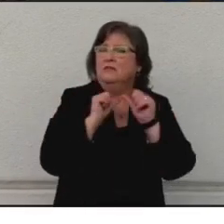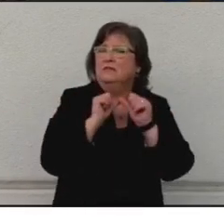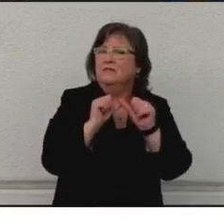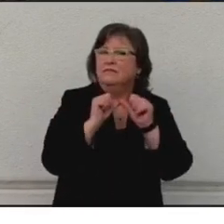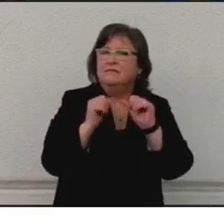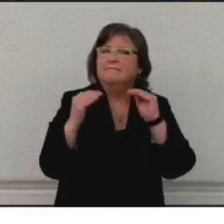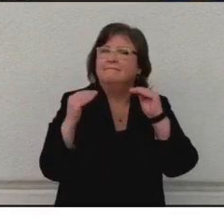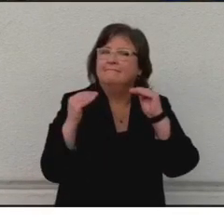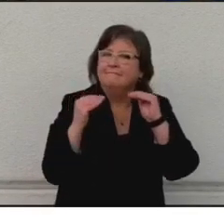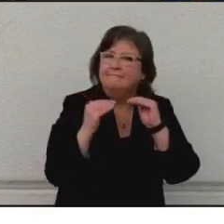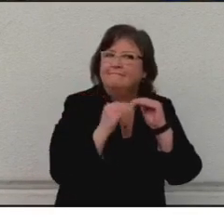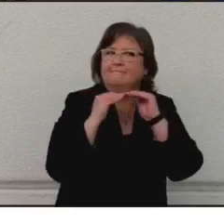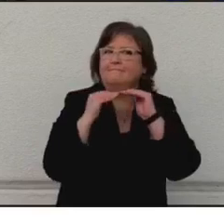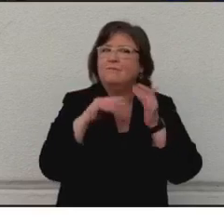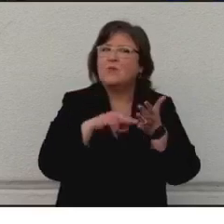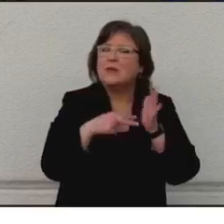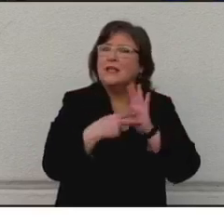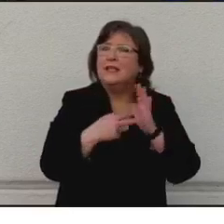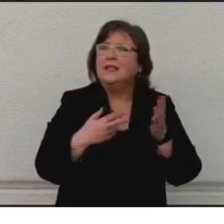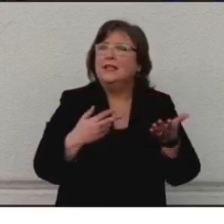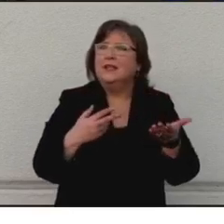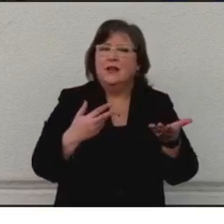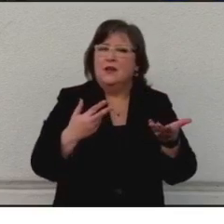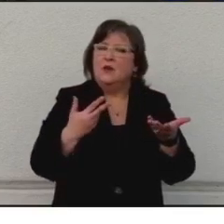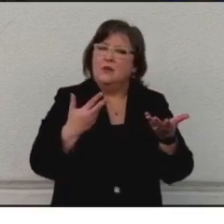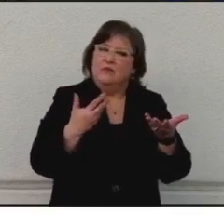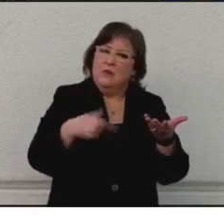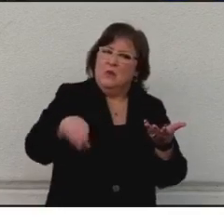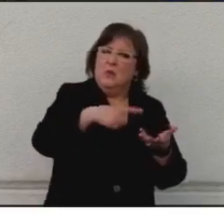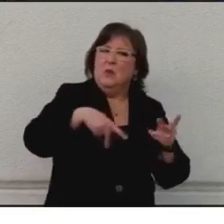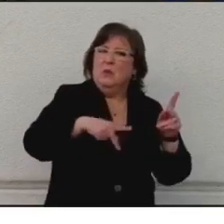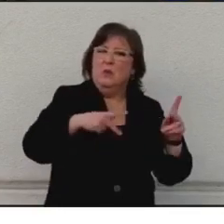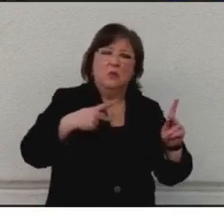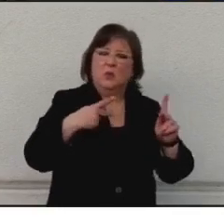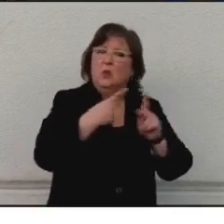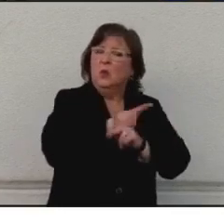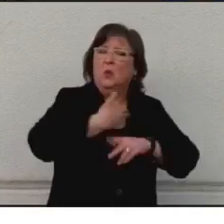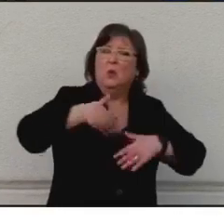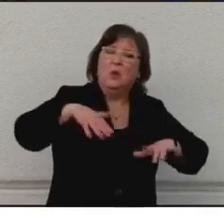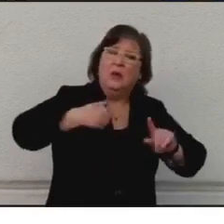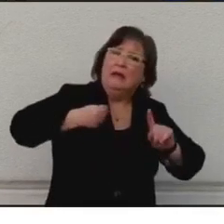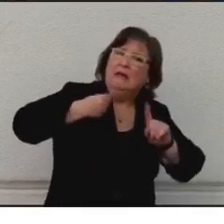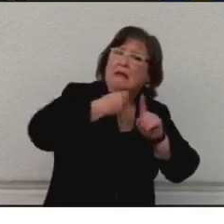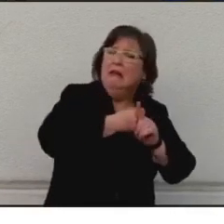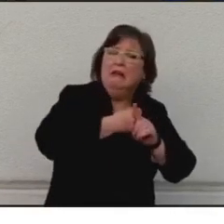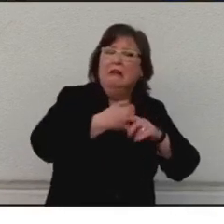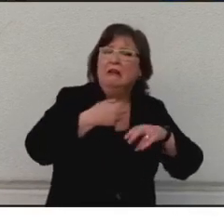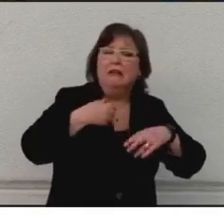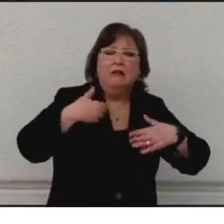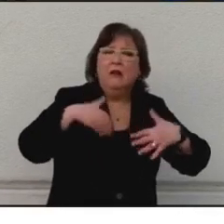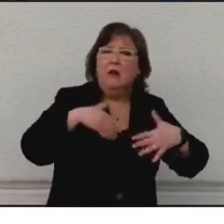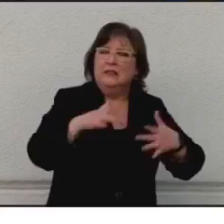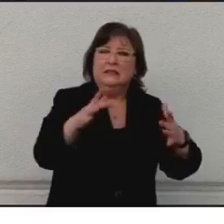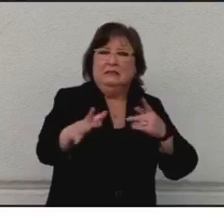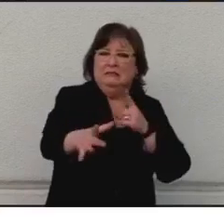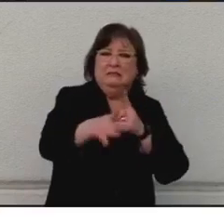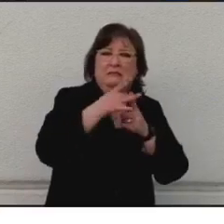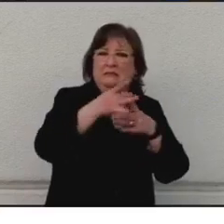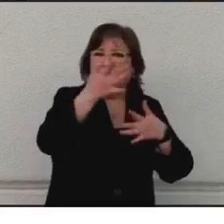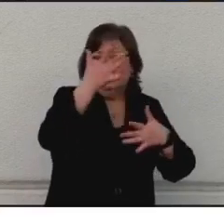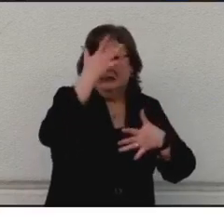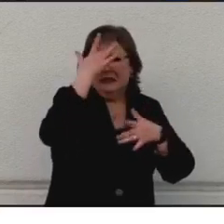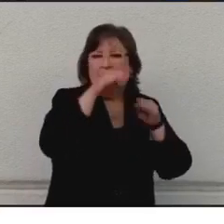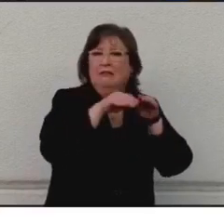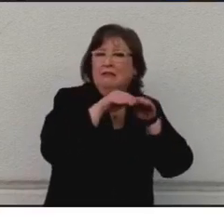those who are living in communities that have been hardest hit by COVID-19 have access to